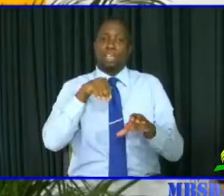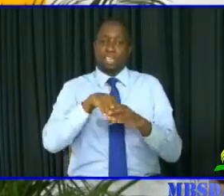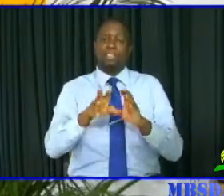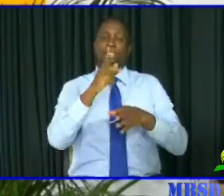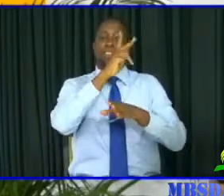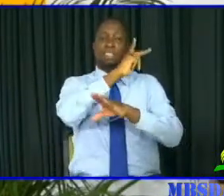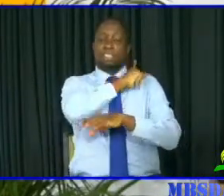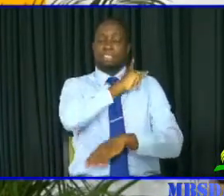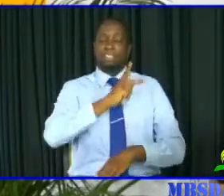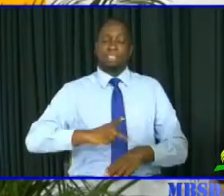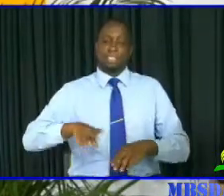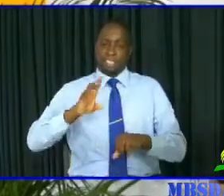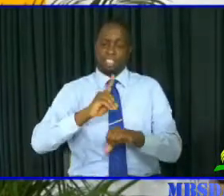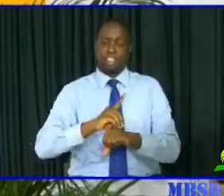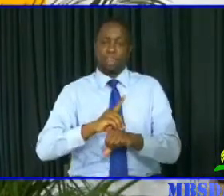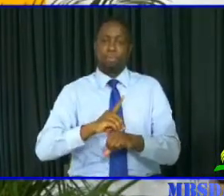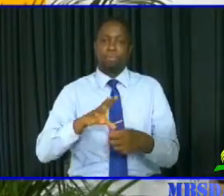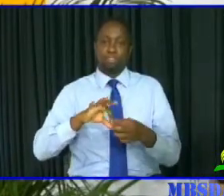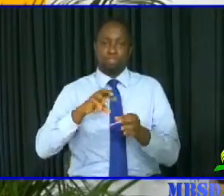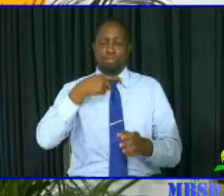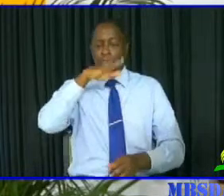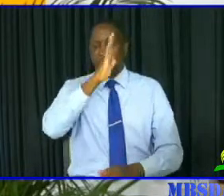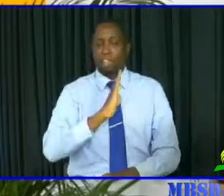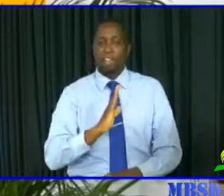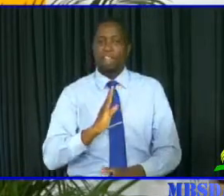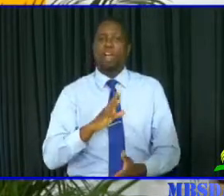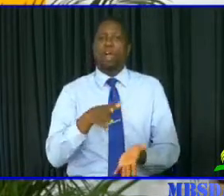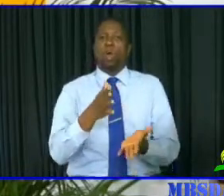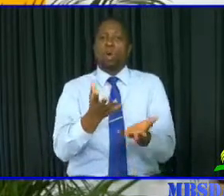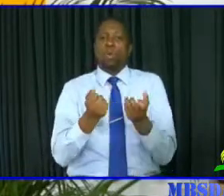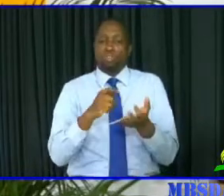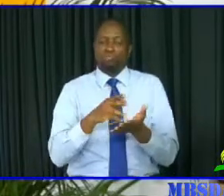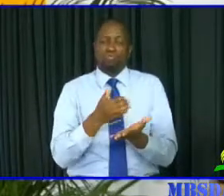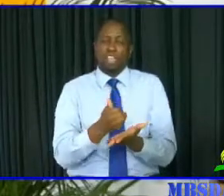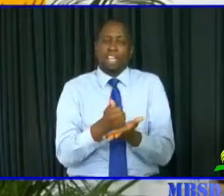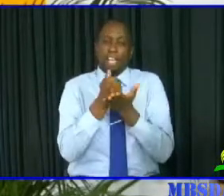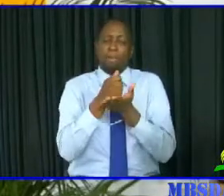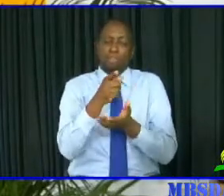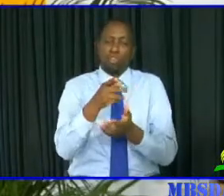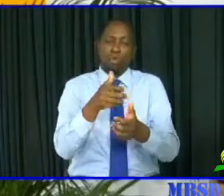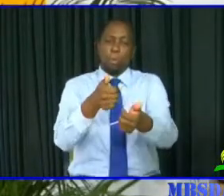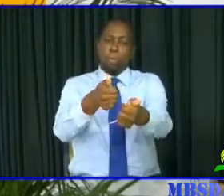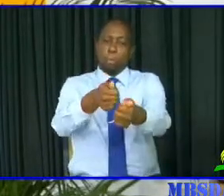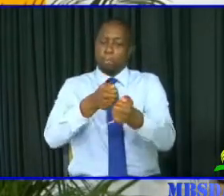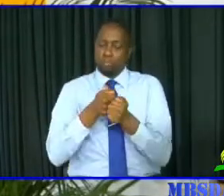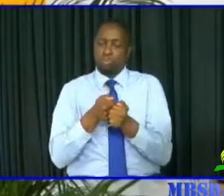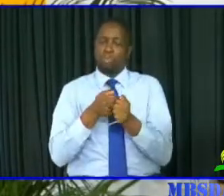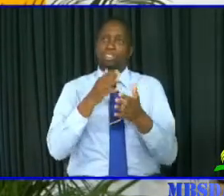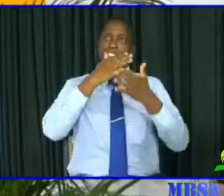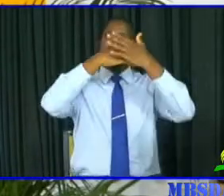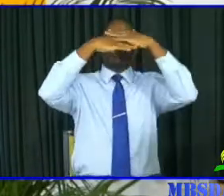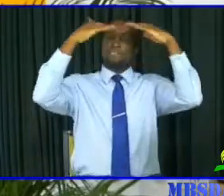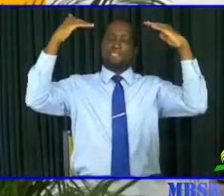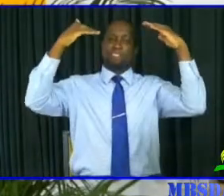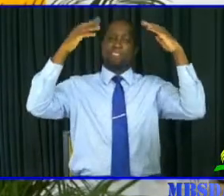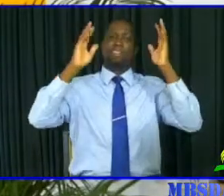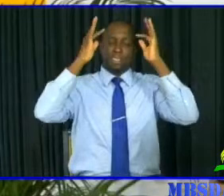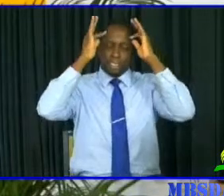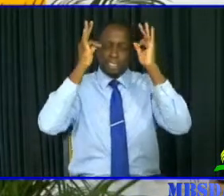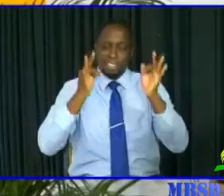Spirit wants to help you. The Holy Spirit wants to pull you into the kingdom. Decide